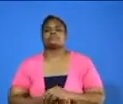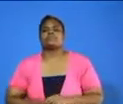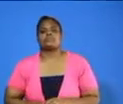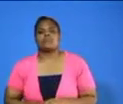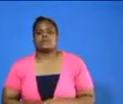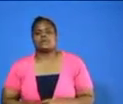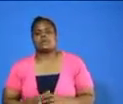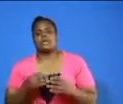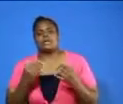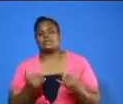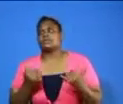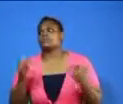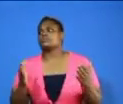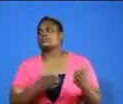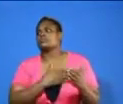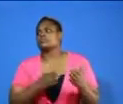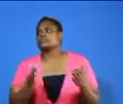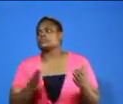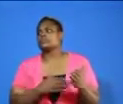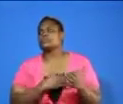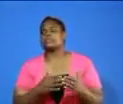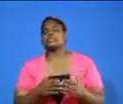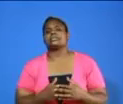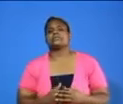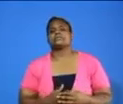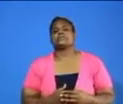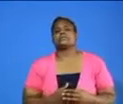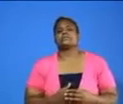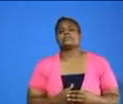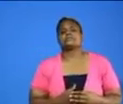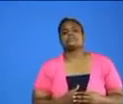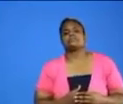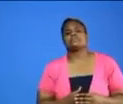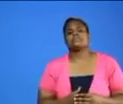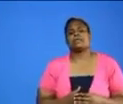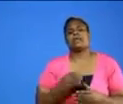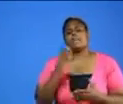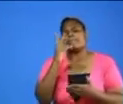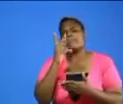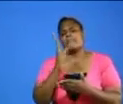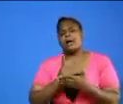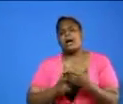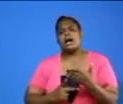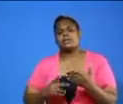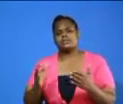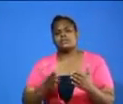I'm going to ask them to sing a half of the song,